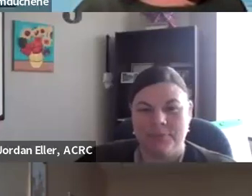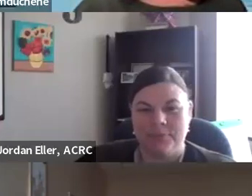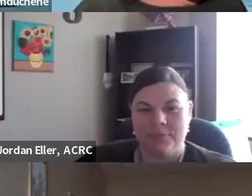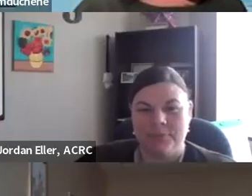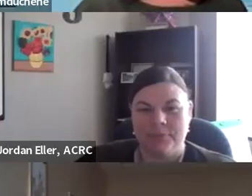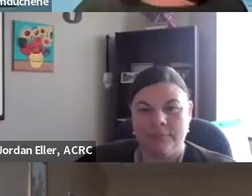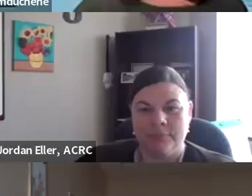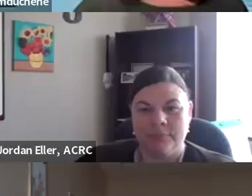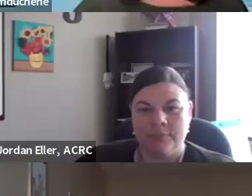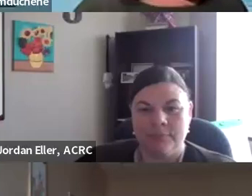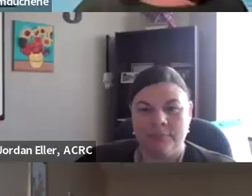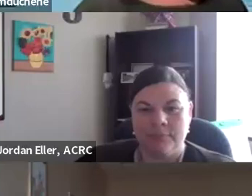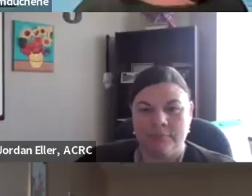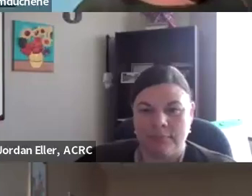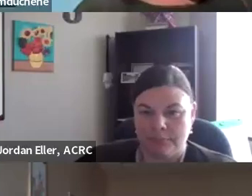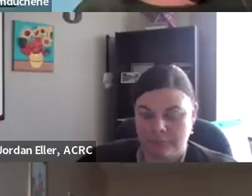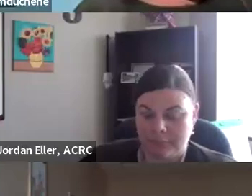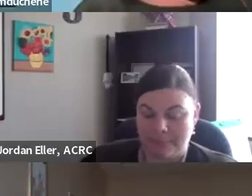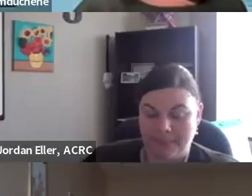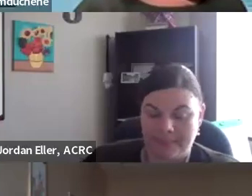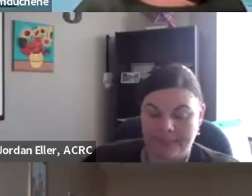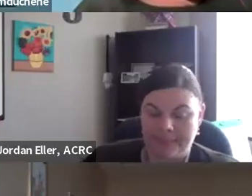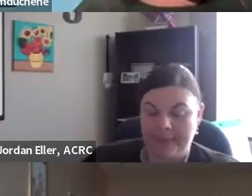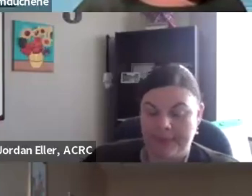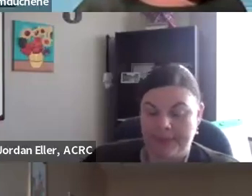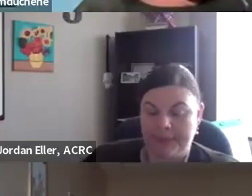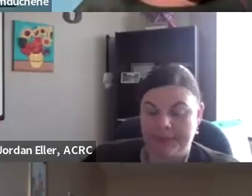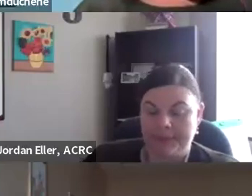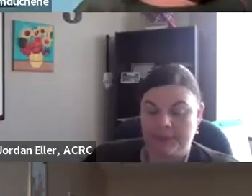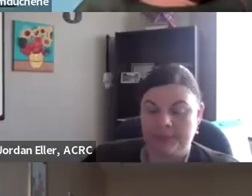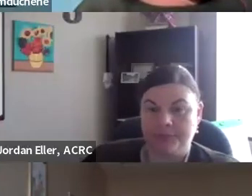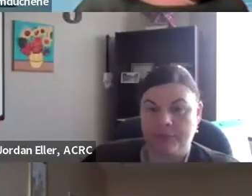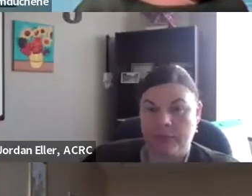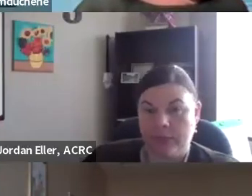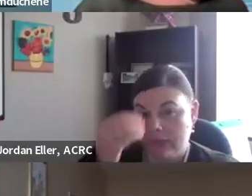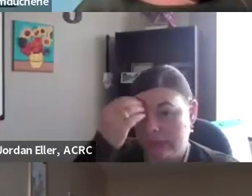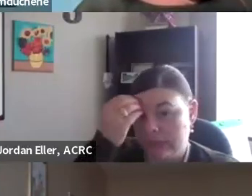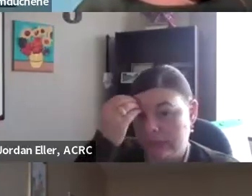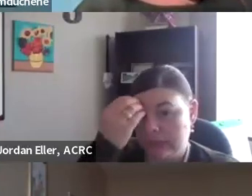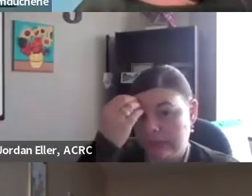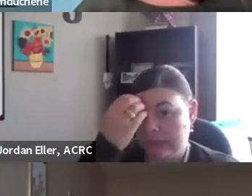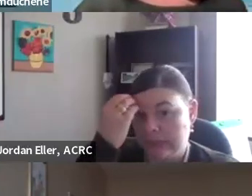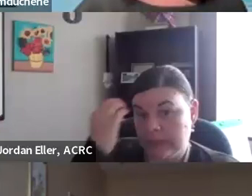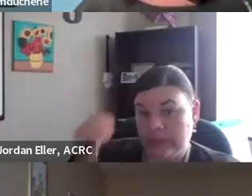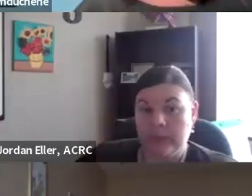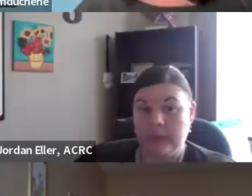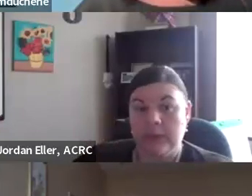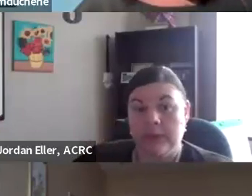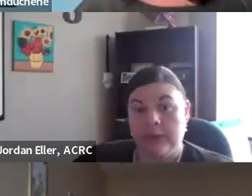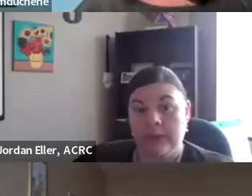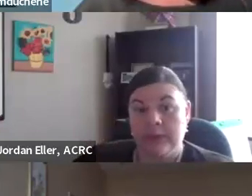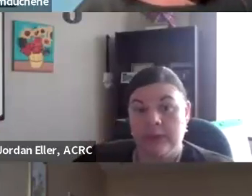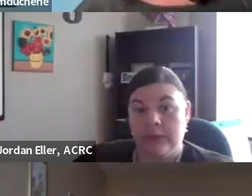is having a trivia night on the 31st of this month. It's $10 per person. It's